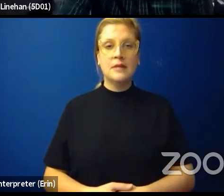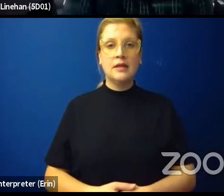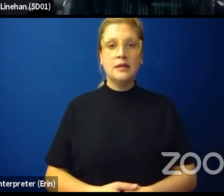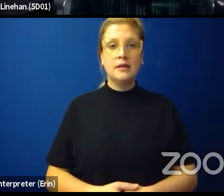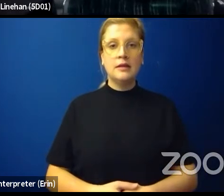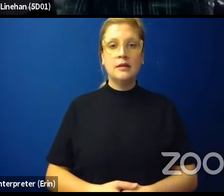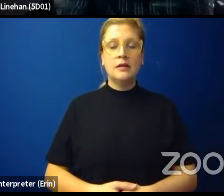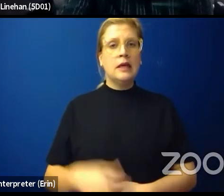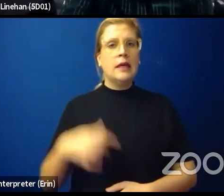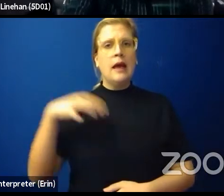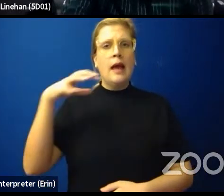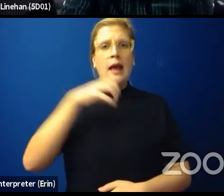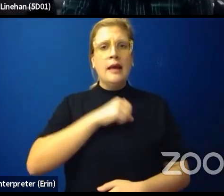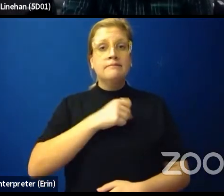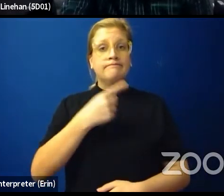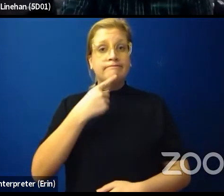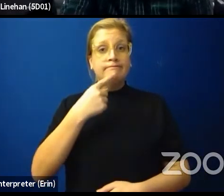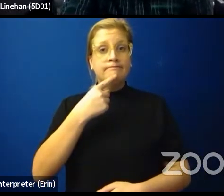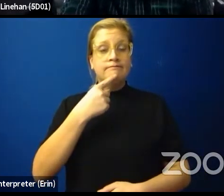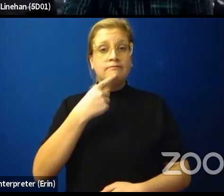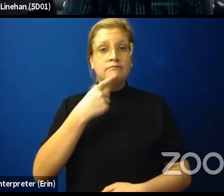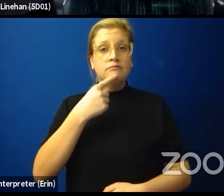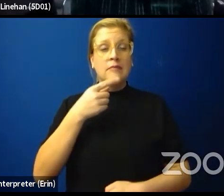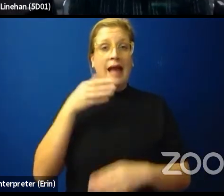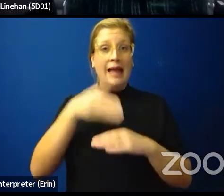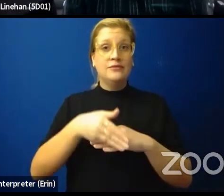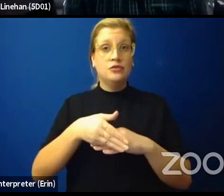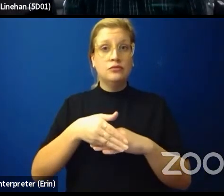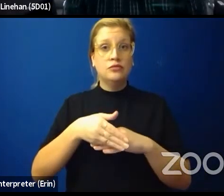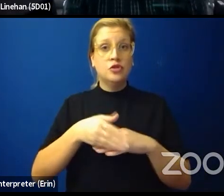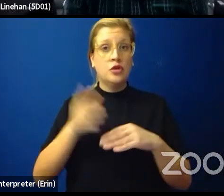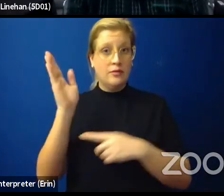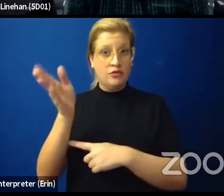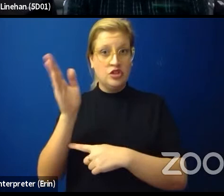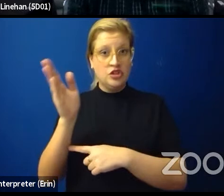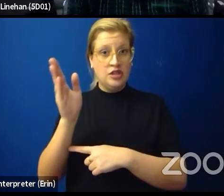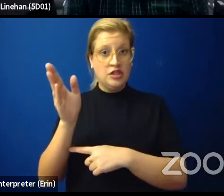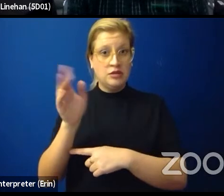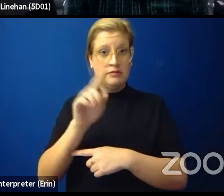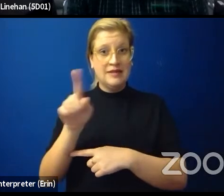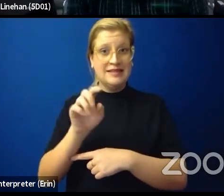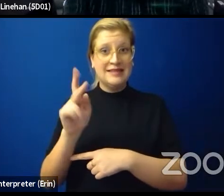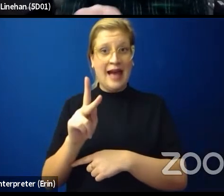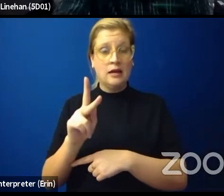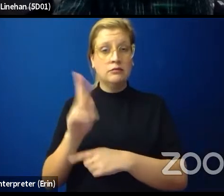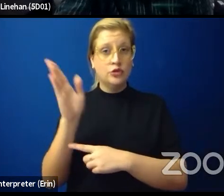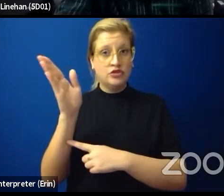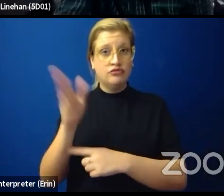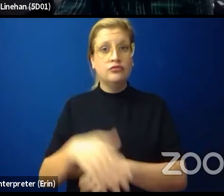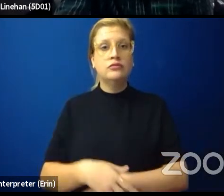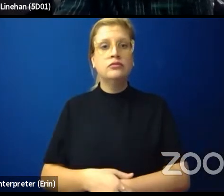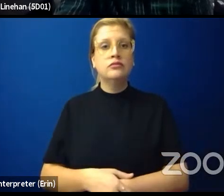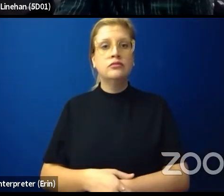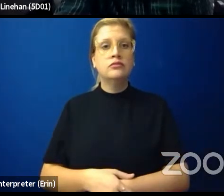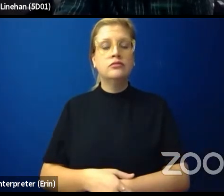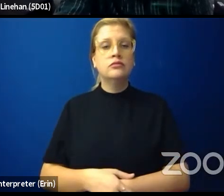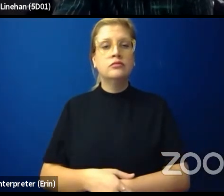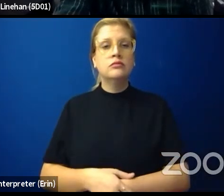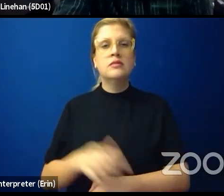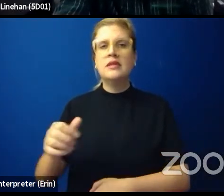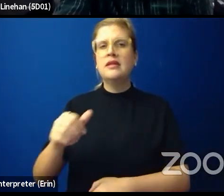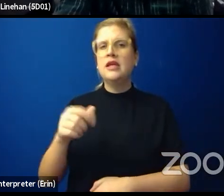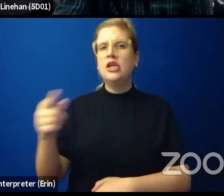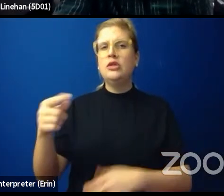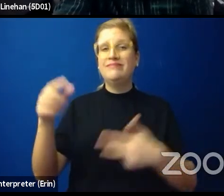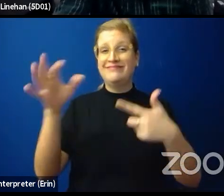And I guess piggybacking off the presentation that Zach put together and presented, the alternate he showed at the